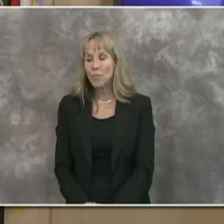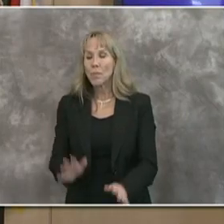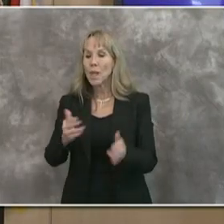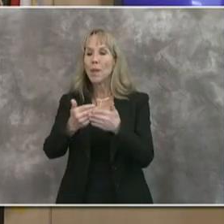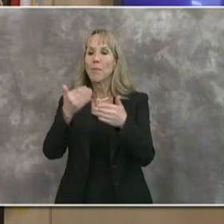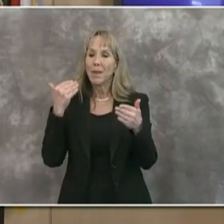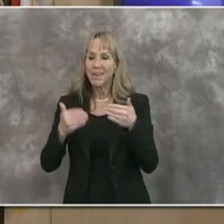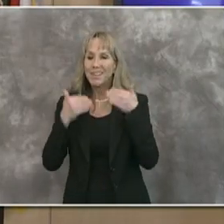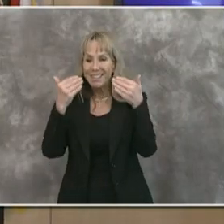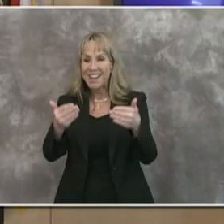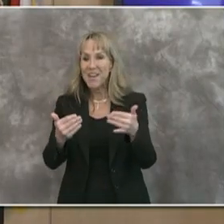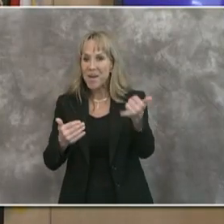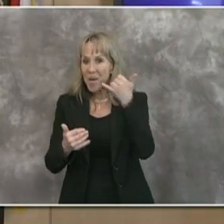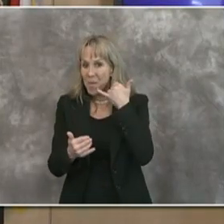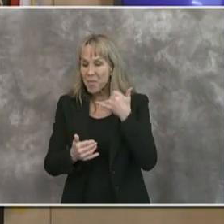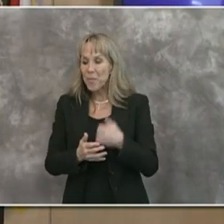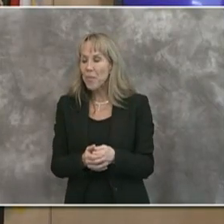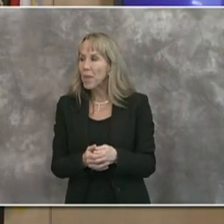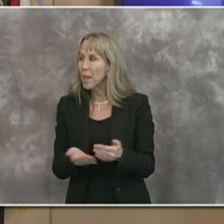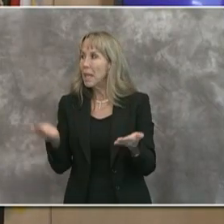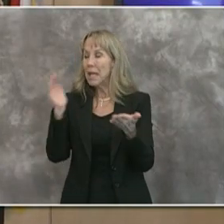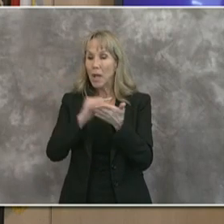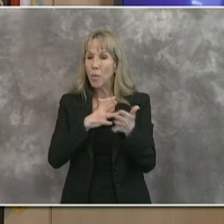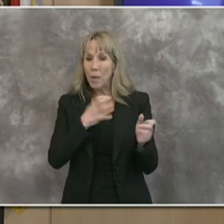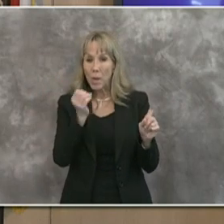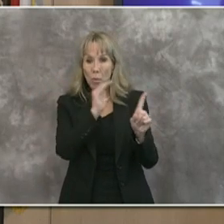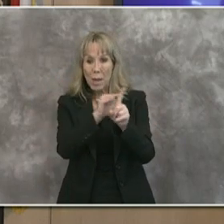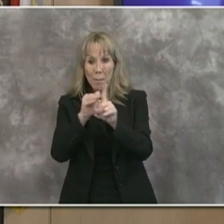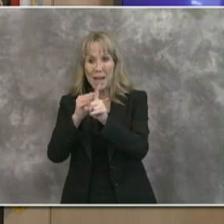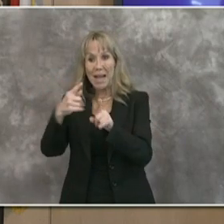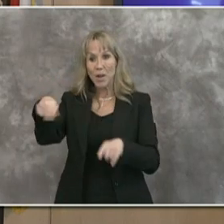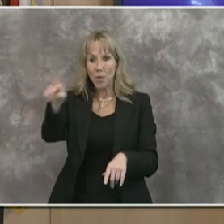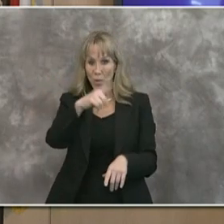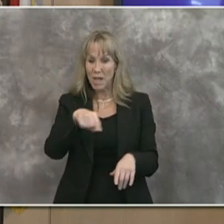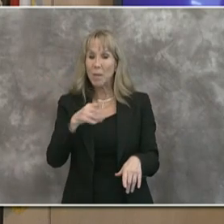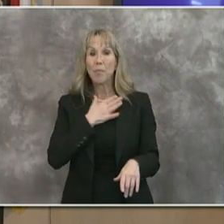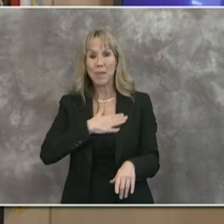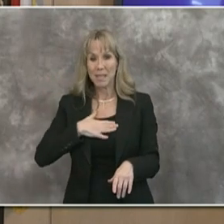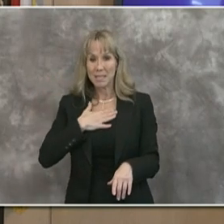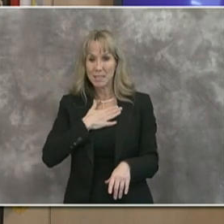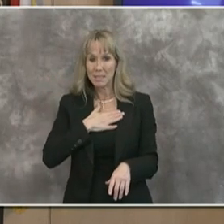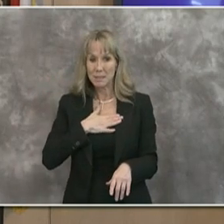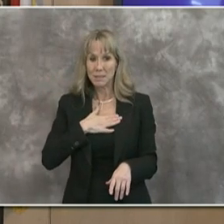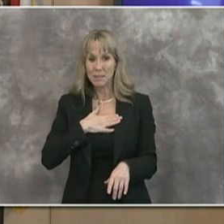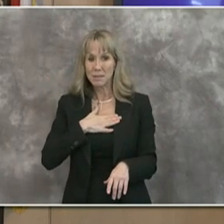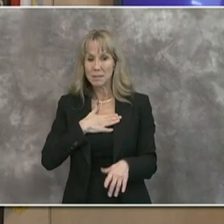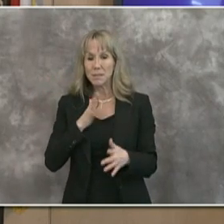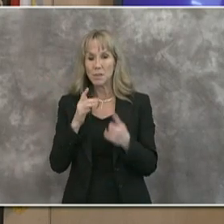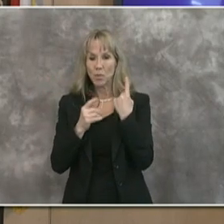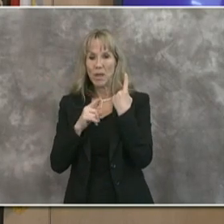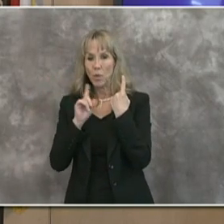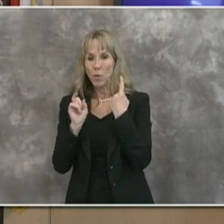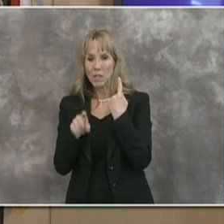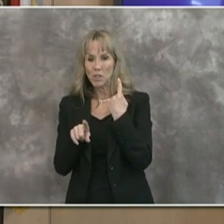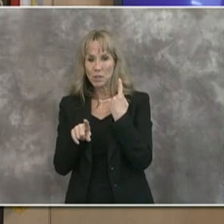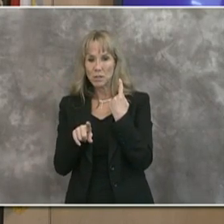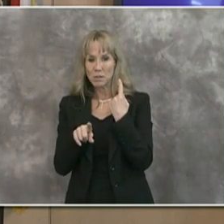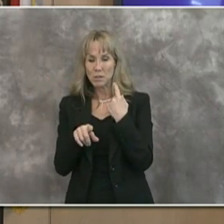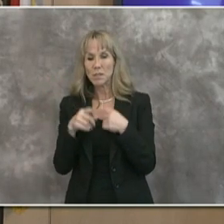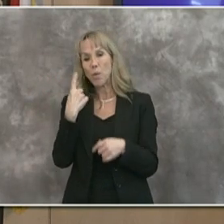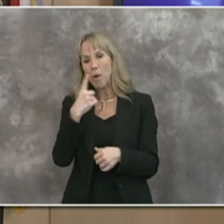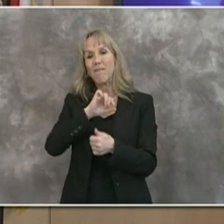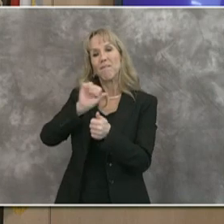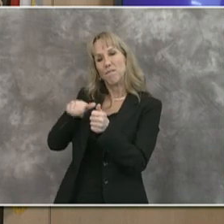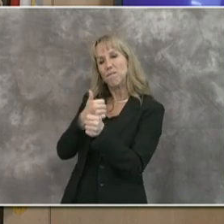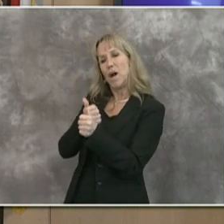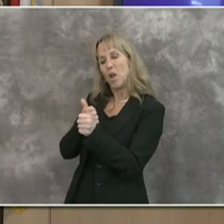Before we go to the next call, we're going to, again, remind the callers to please keep yourself to one question and one follow-up